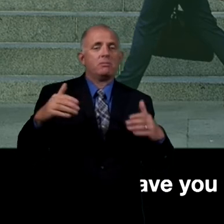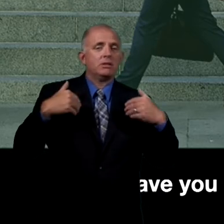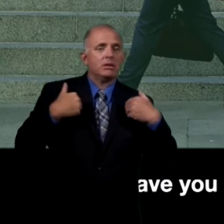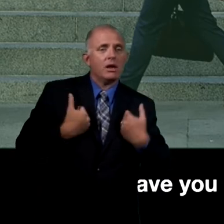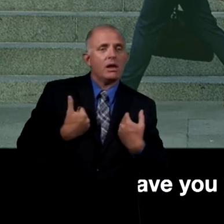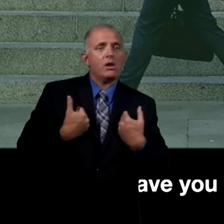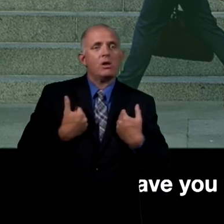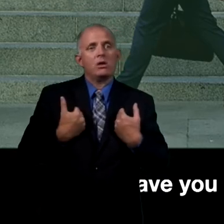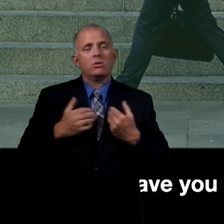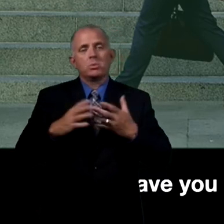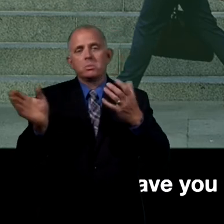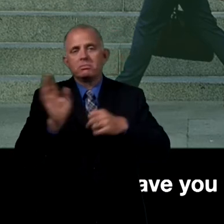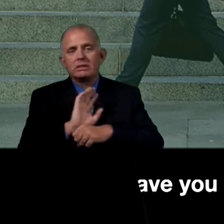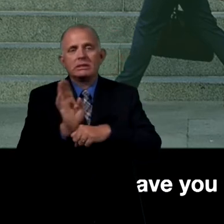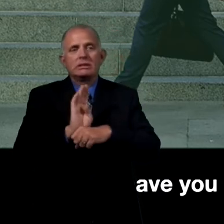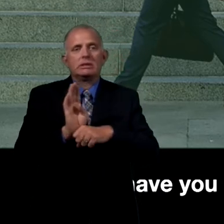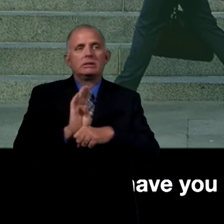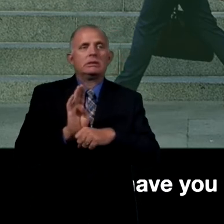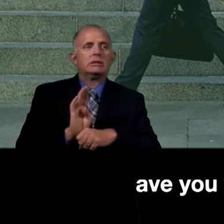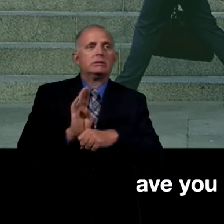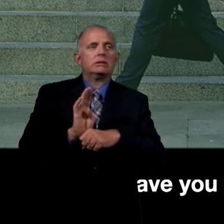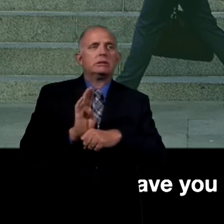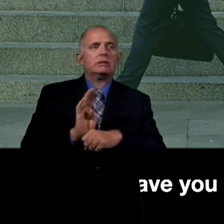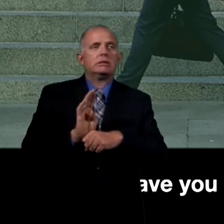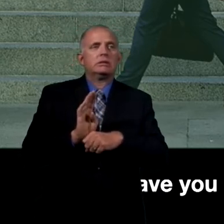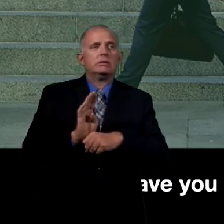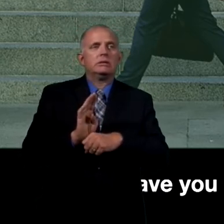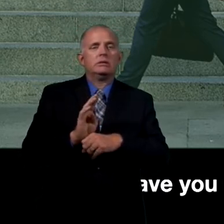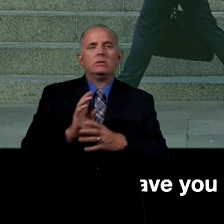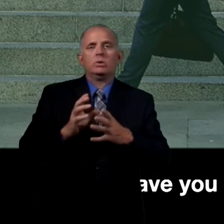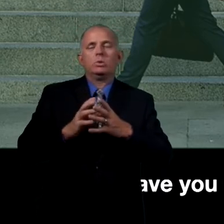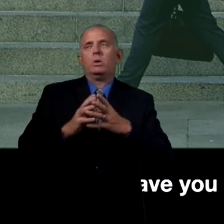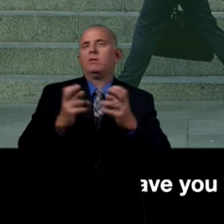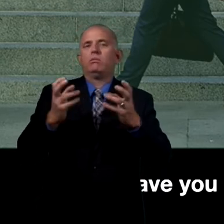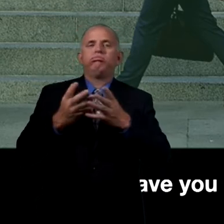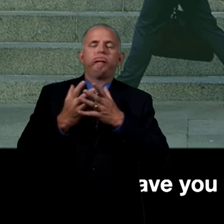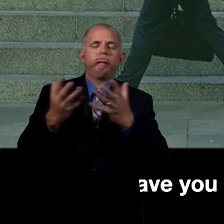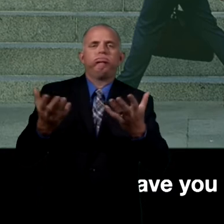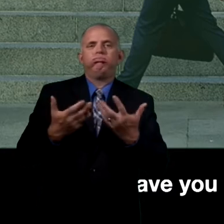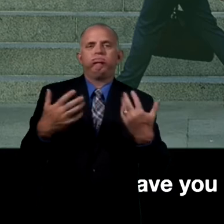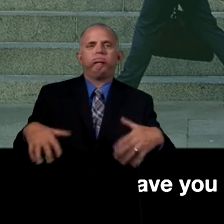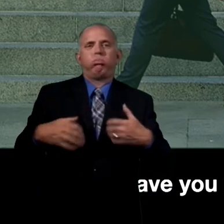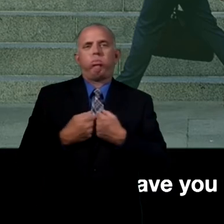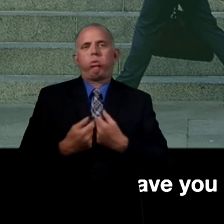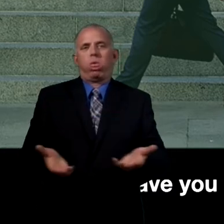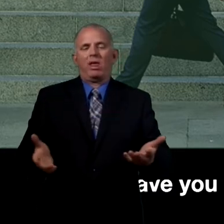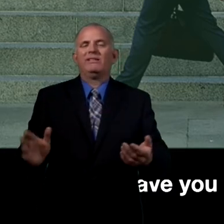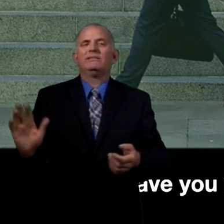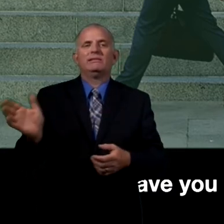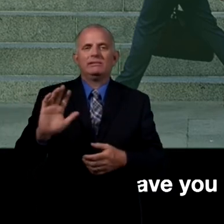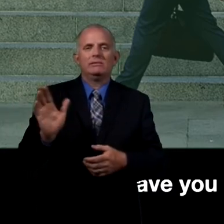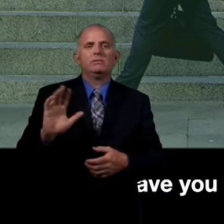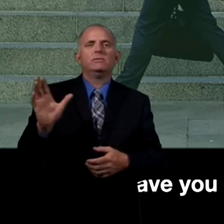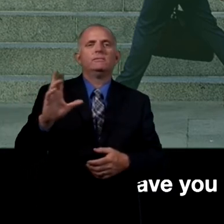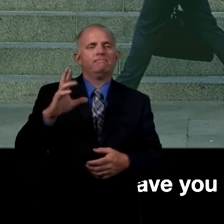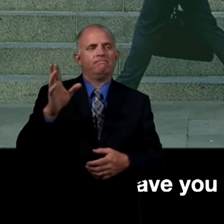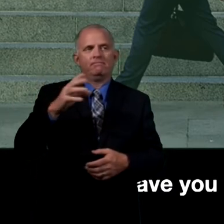too busy, I'm too depleted, I don't have anything more to give, no one cares about me,